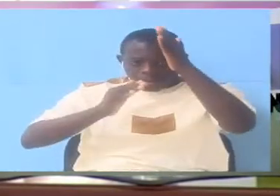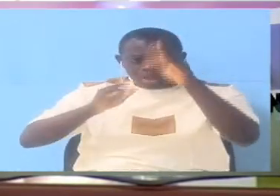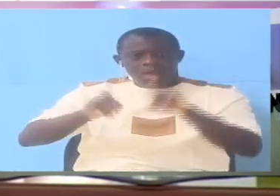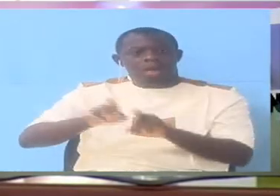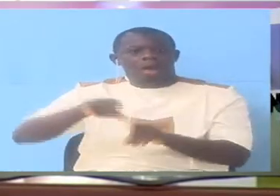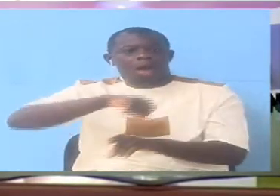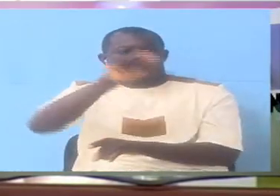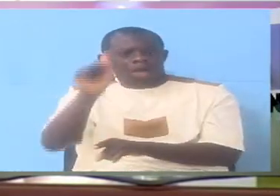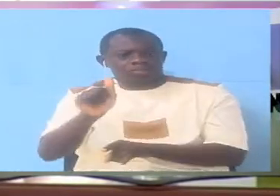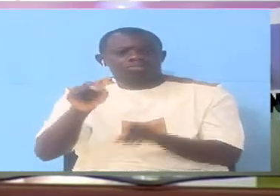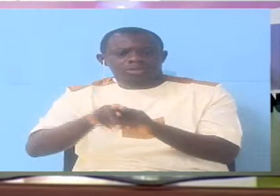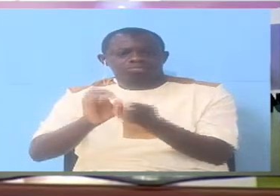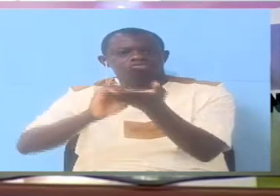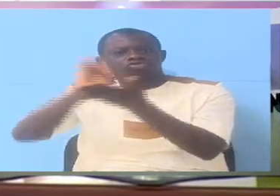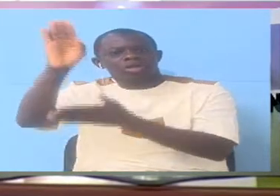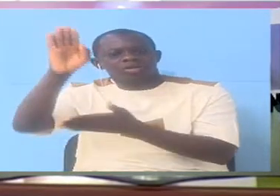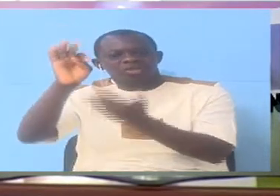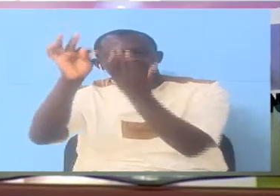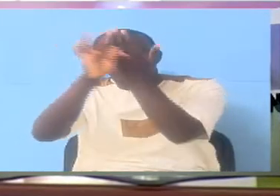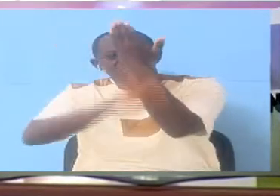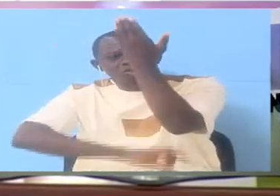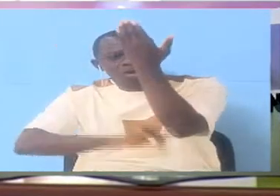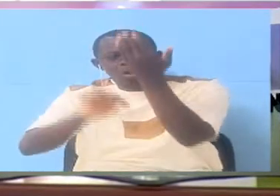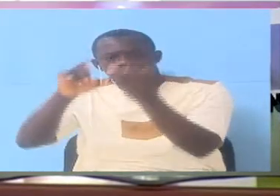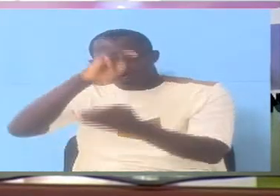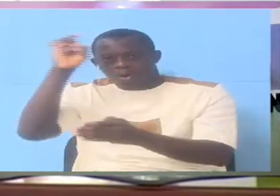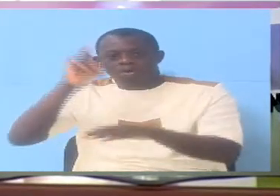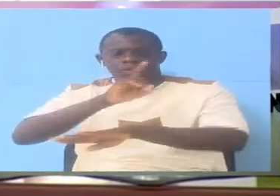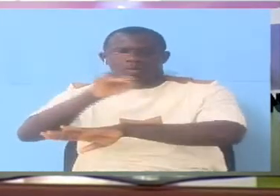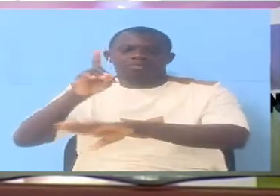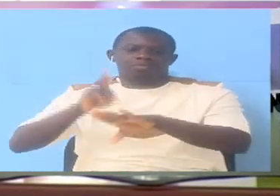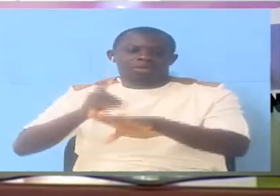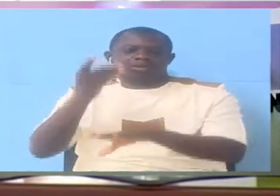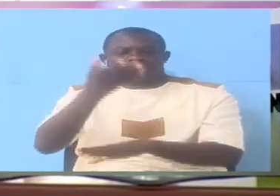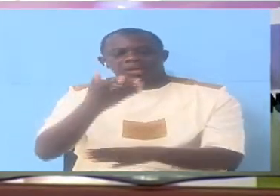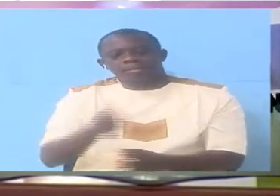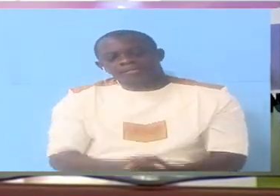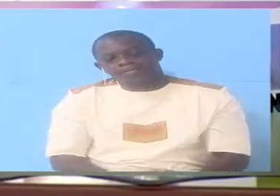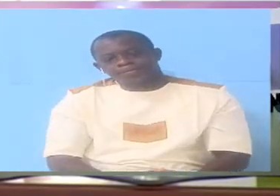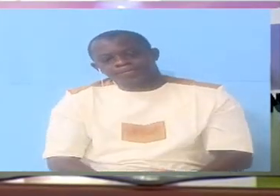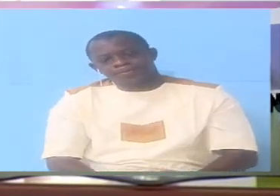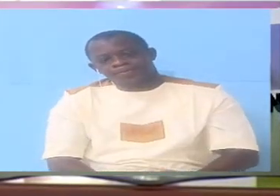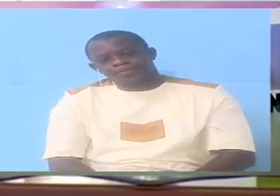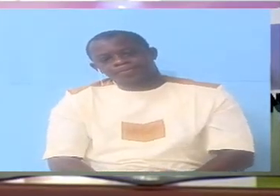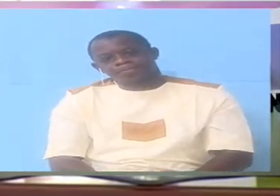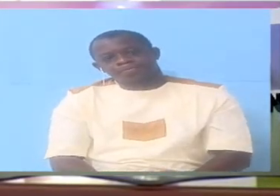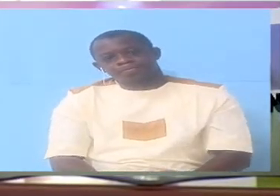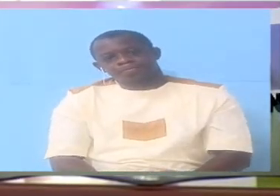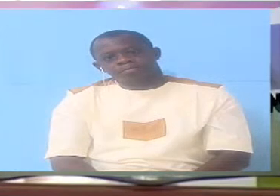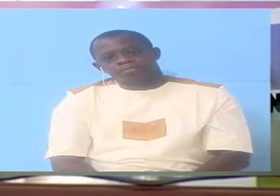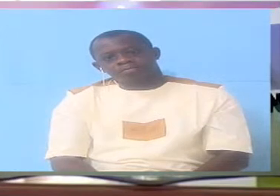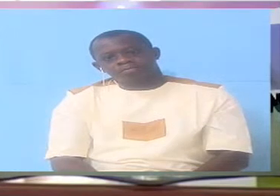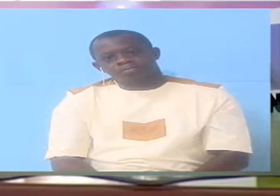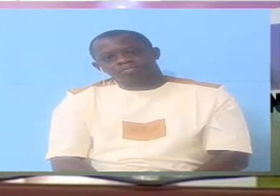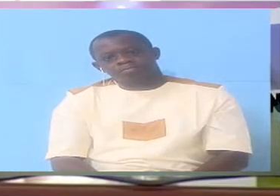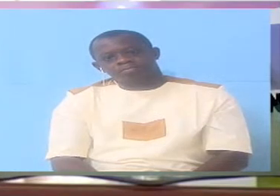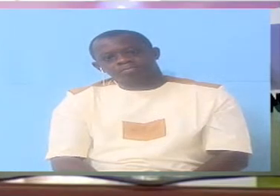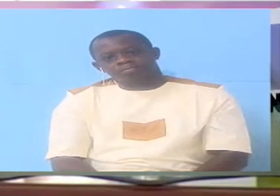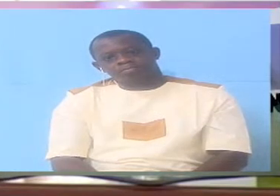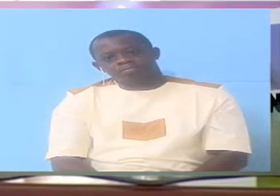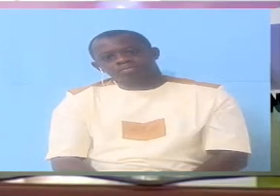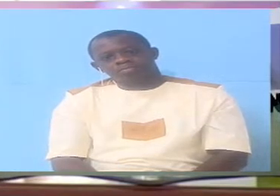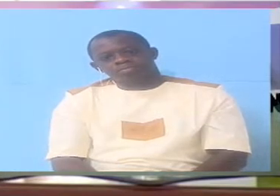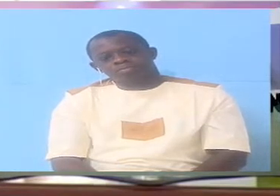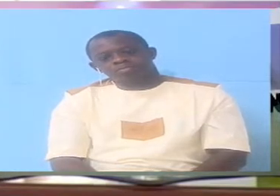balaañ ma yóbbu jëlee nag ci fi nga xam ne moo di liggéeykaay soldat gi ebal ma pour ma dem toogal réew mi ca bitim réew. balaañ ma delloo